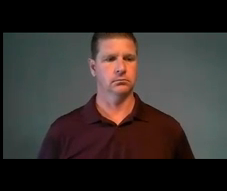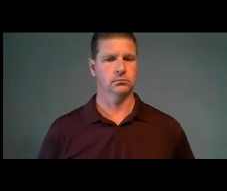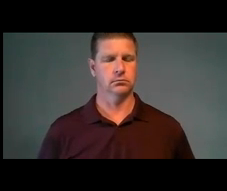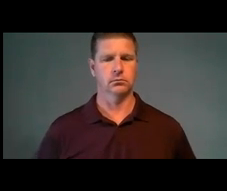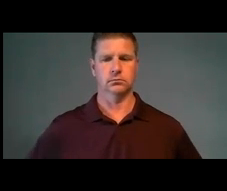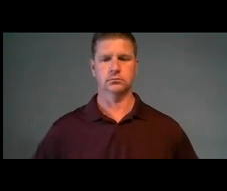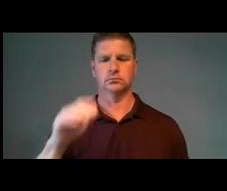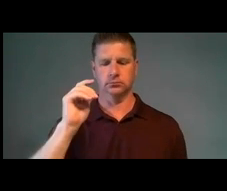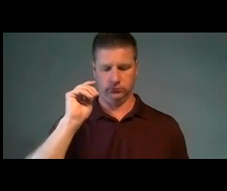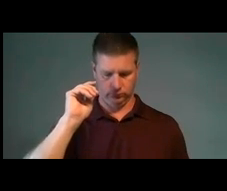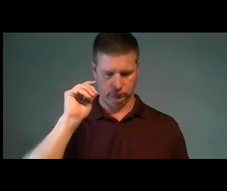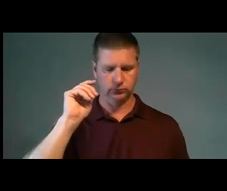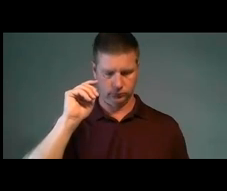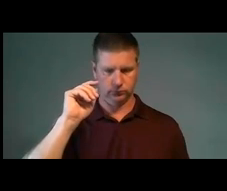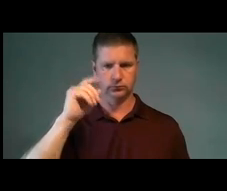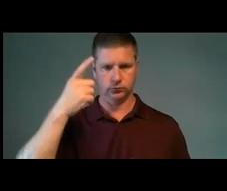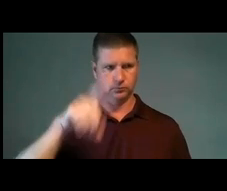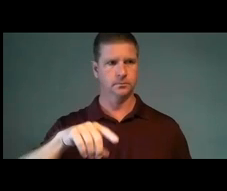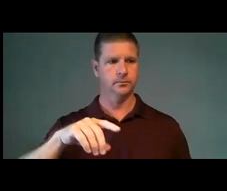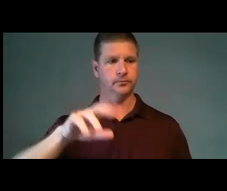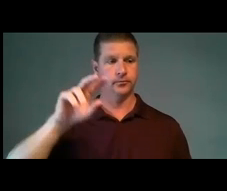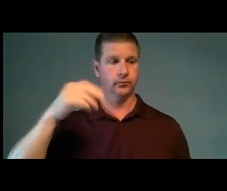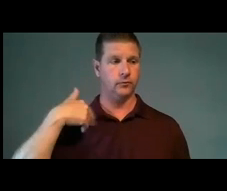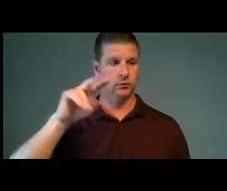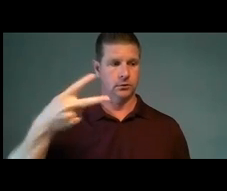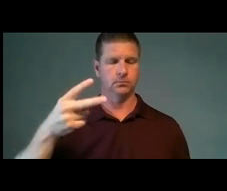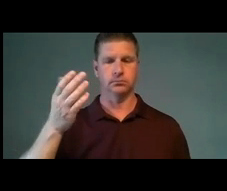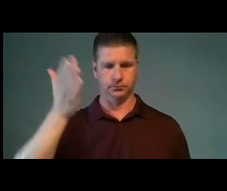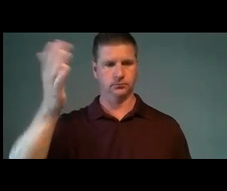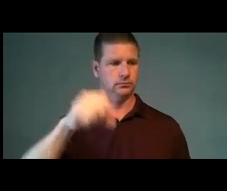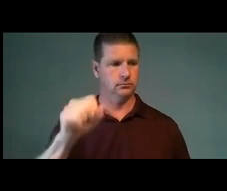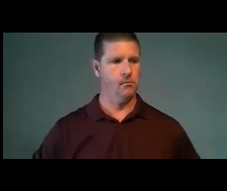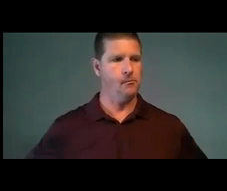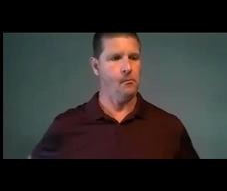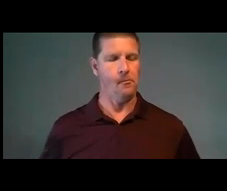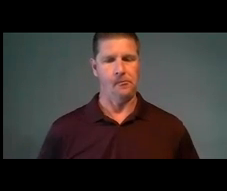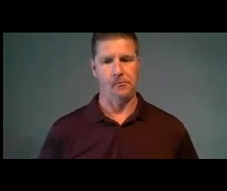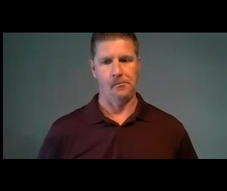So moved. Thank you. Is there a second? Second.